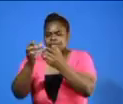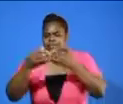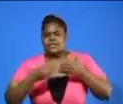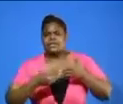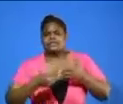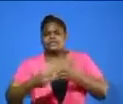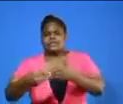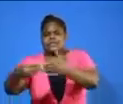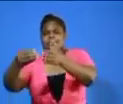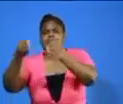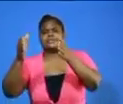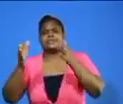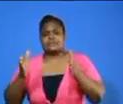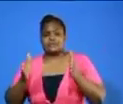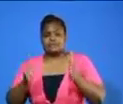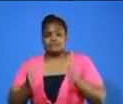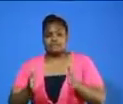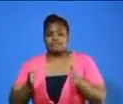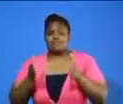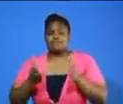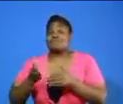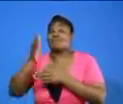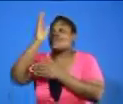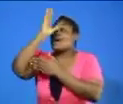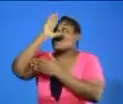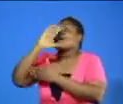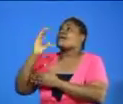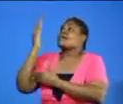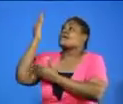superintendent, God the